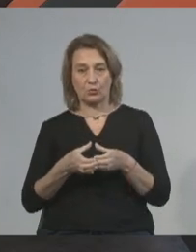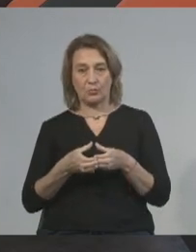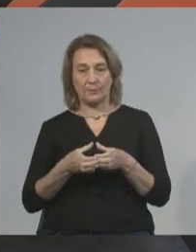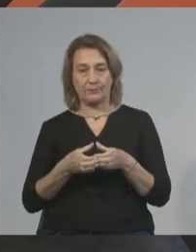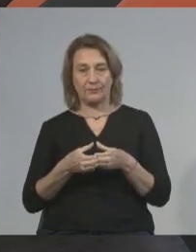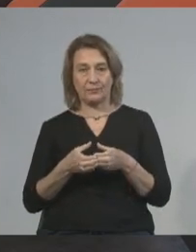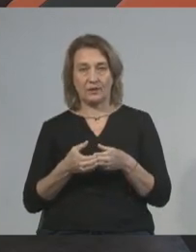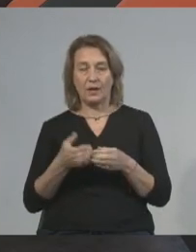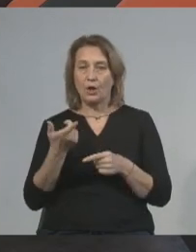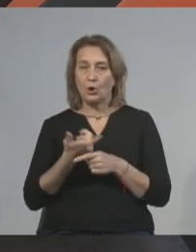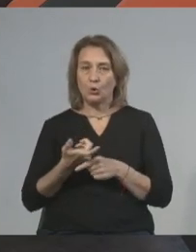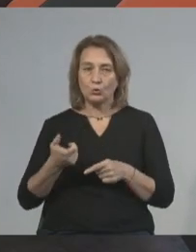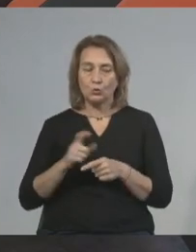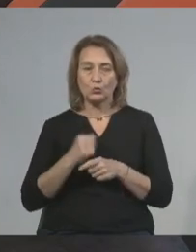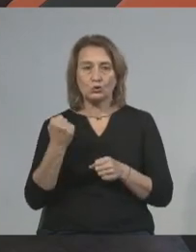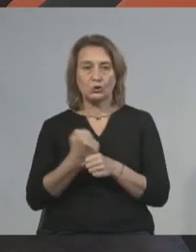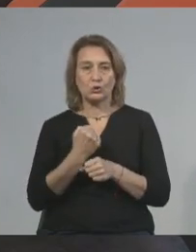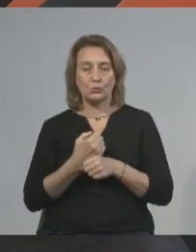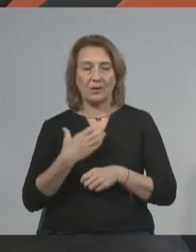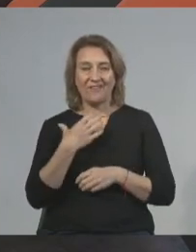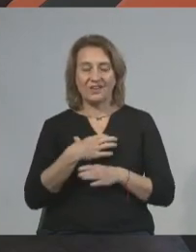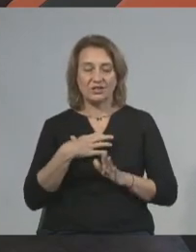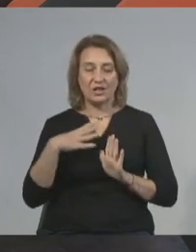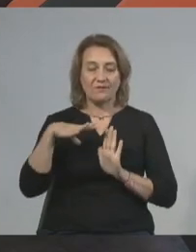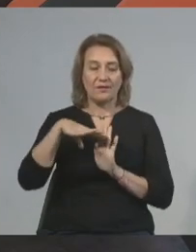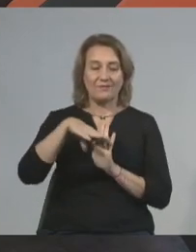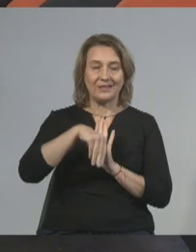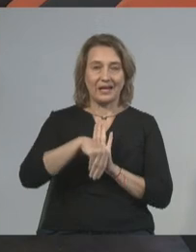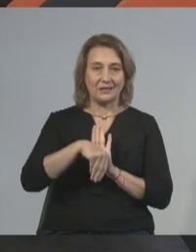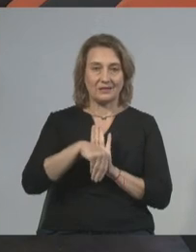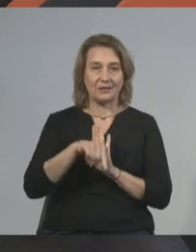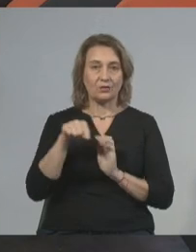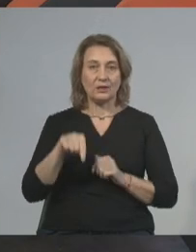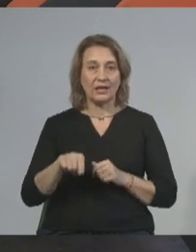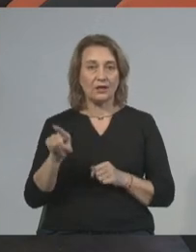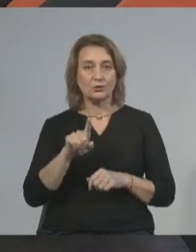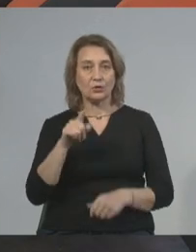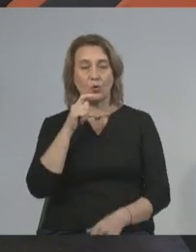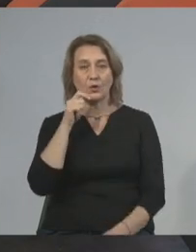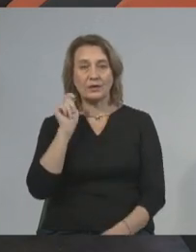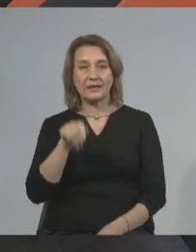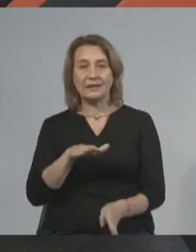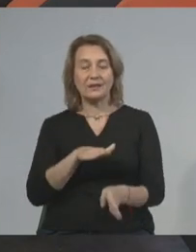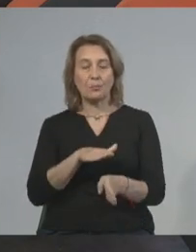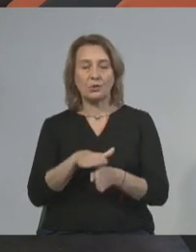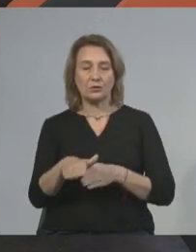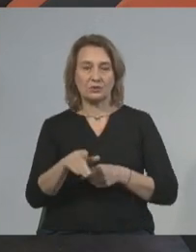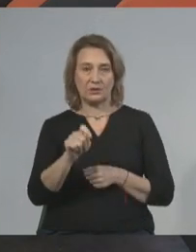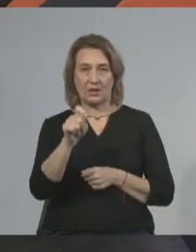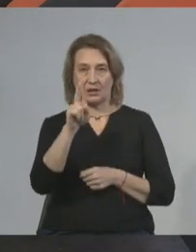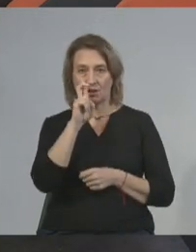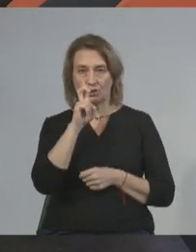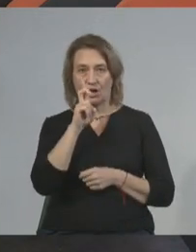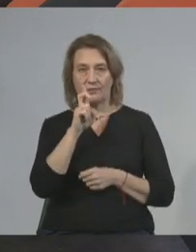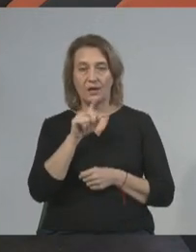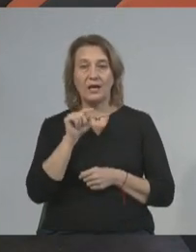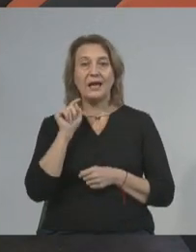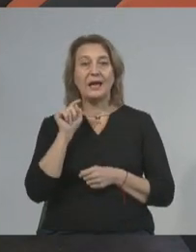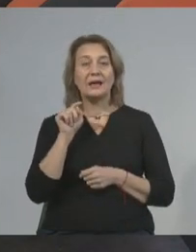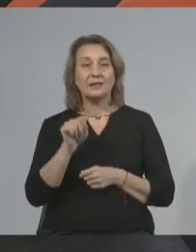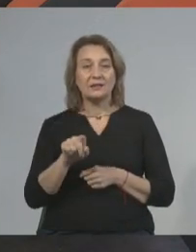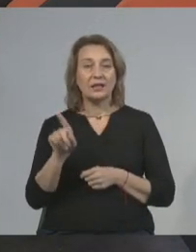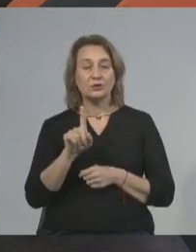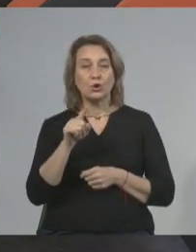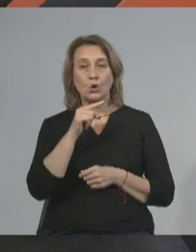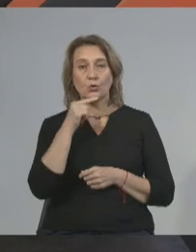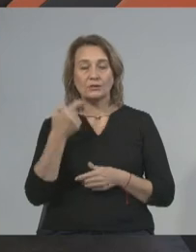political parties or social groups makes a huge contribution and it it's actually a benefit